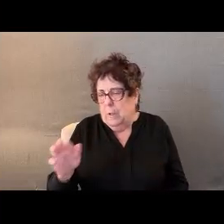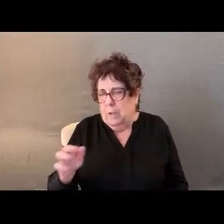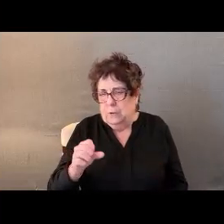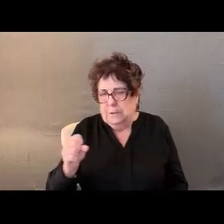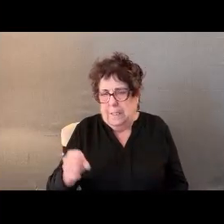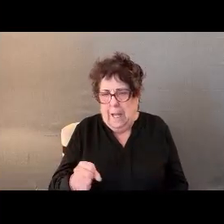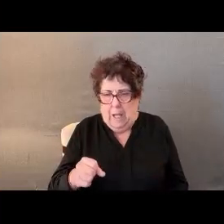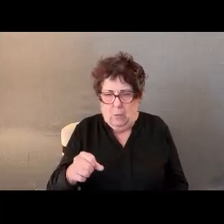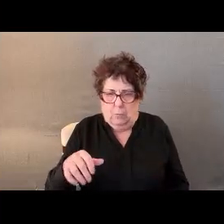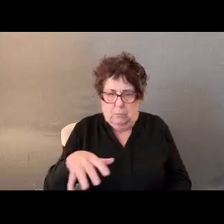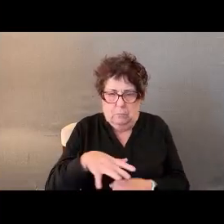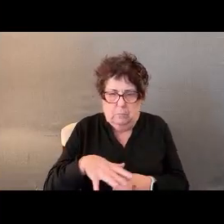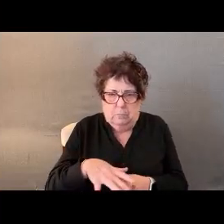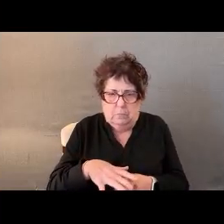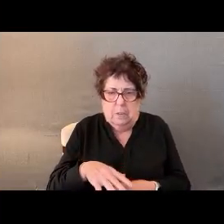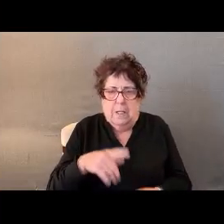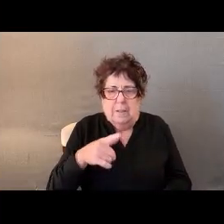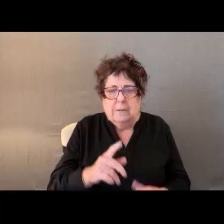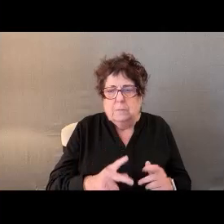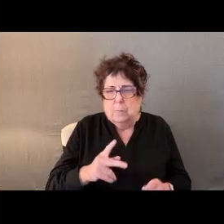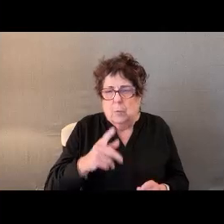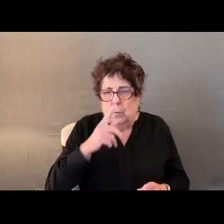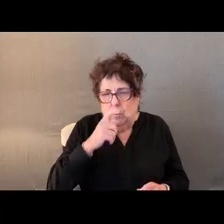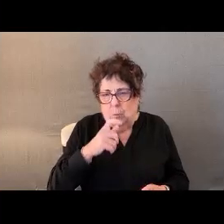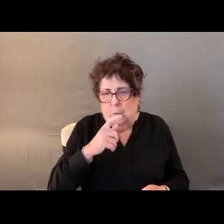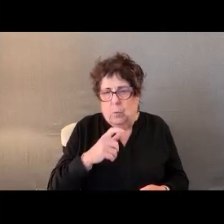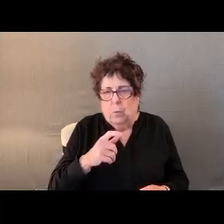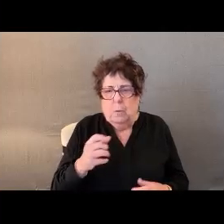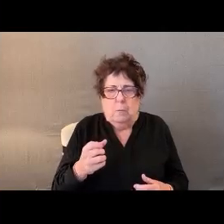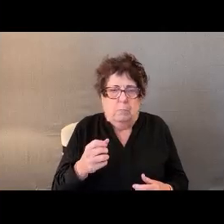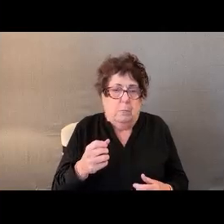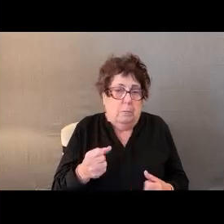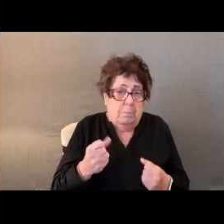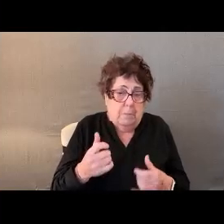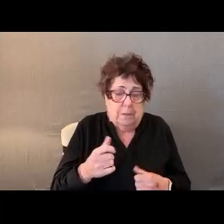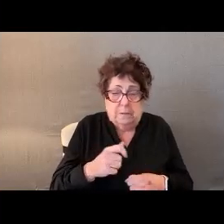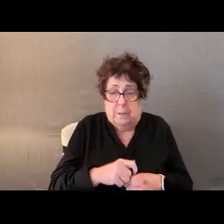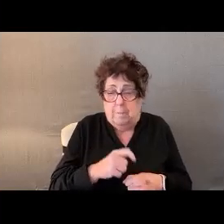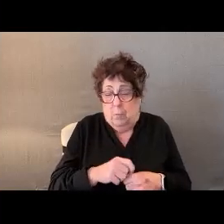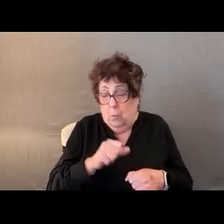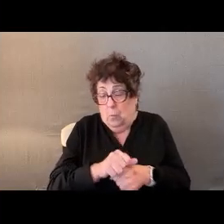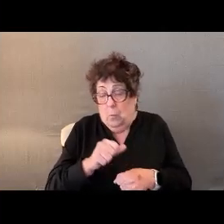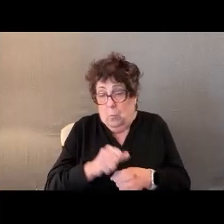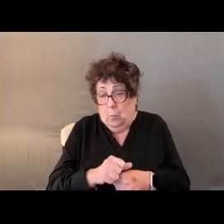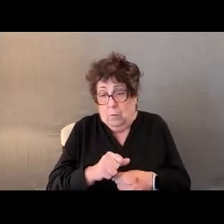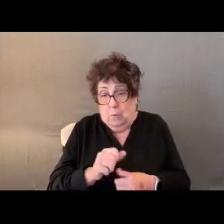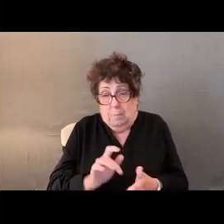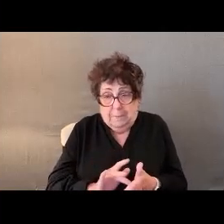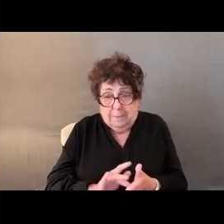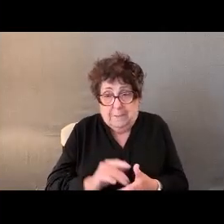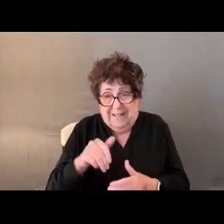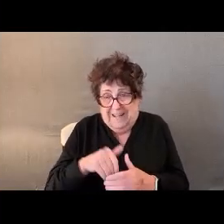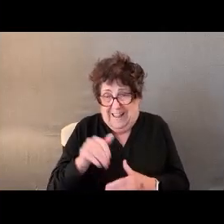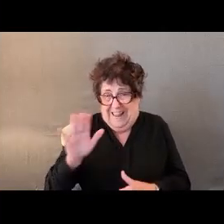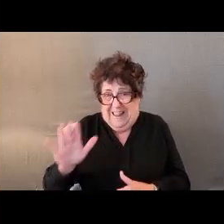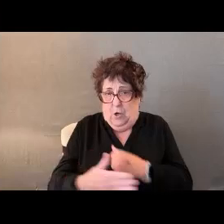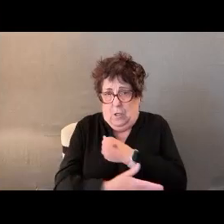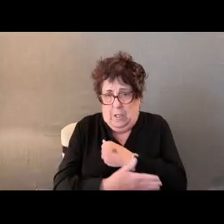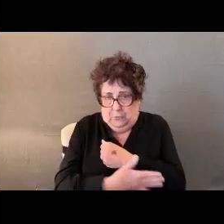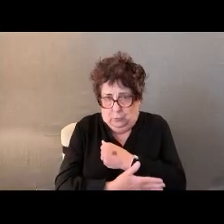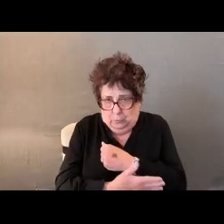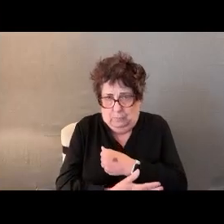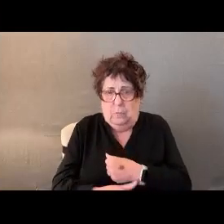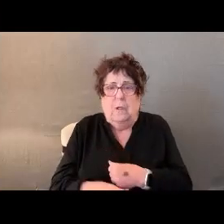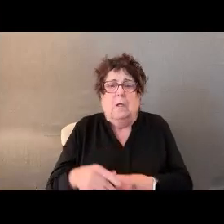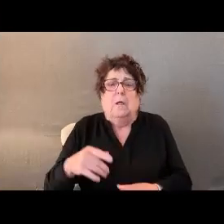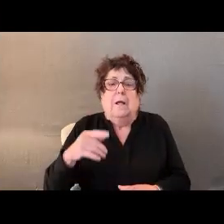origin, and they are really interested in advocacy for healthcare for their communities as they've gone through so